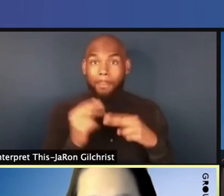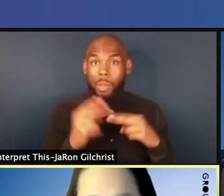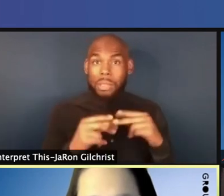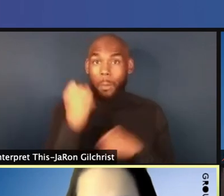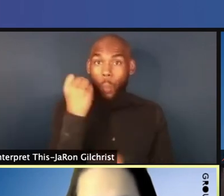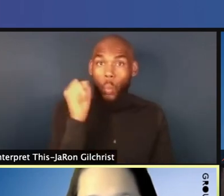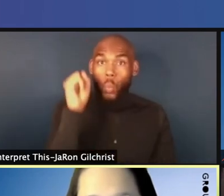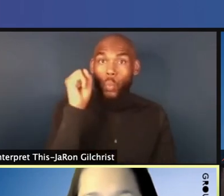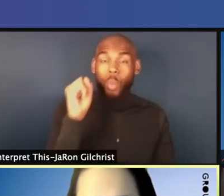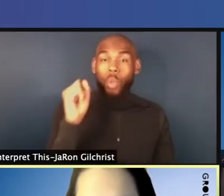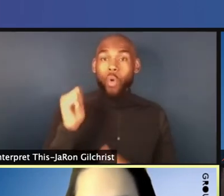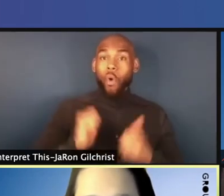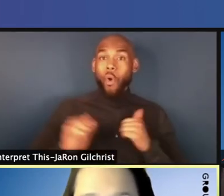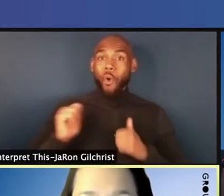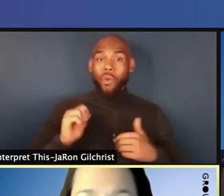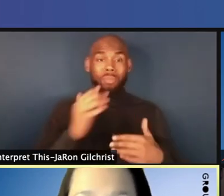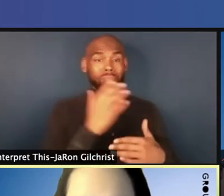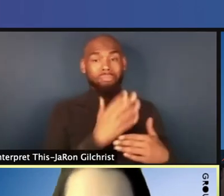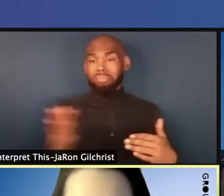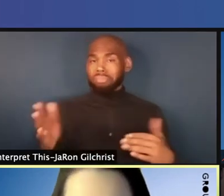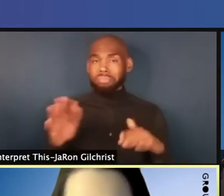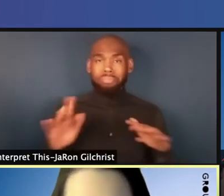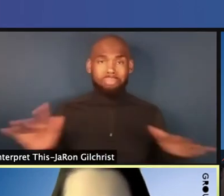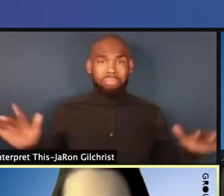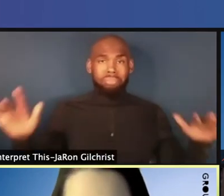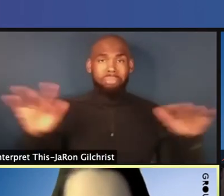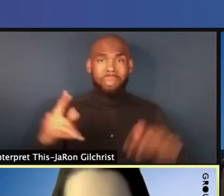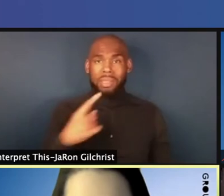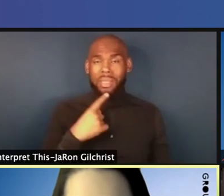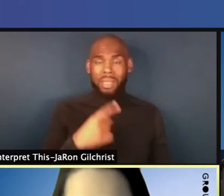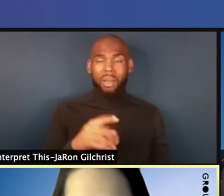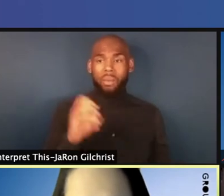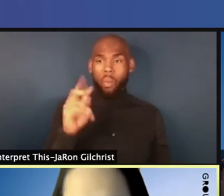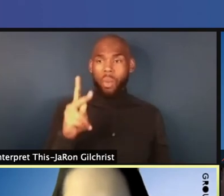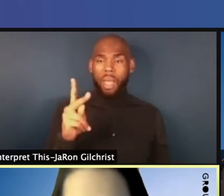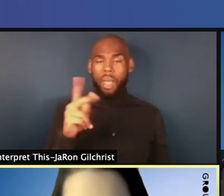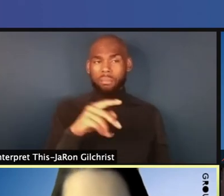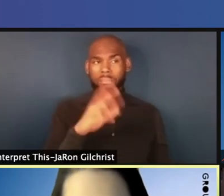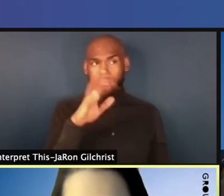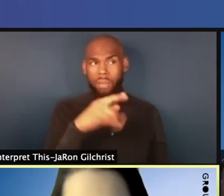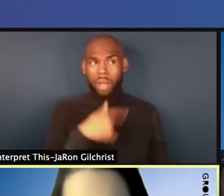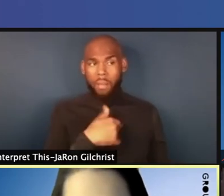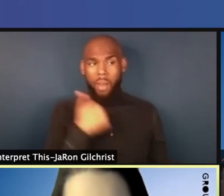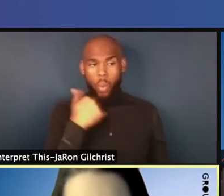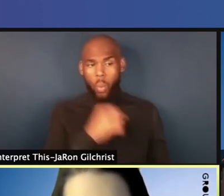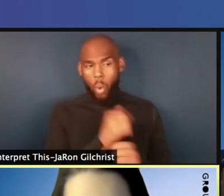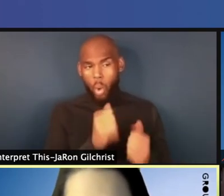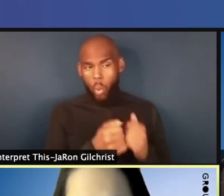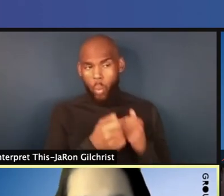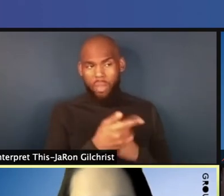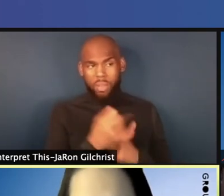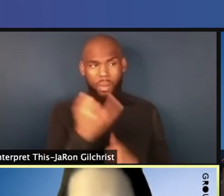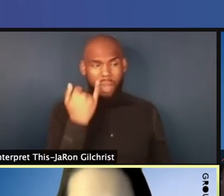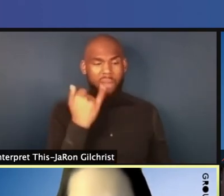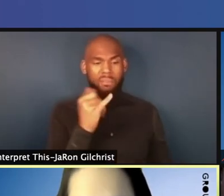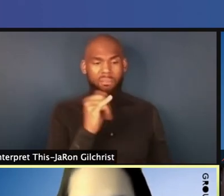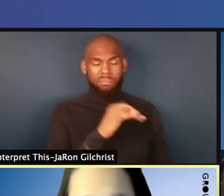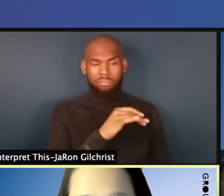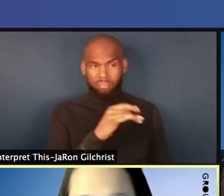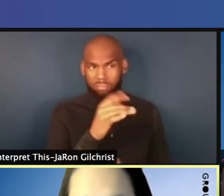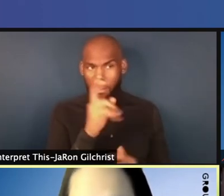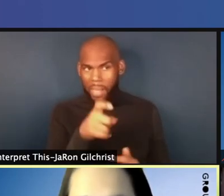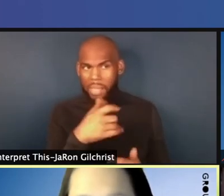where artists across the field are like, well, okay, XYZ company, I don't want to work with you unless there's no fossil fuels,